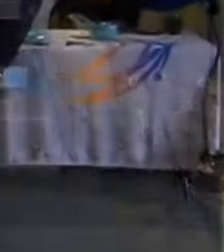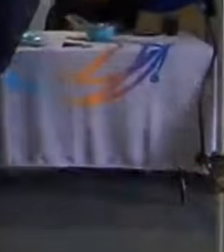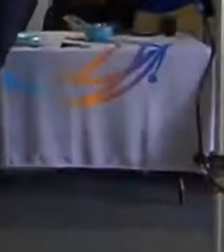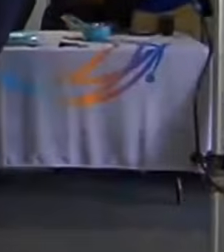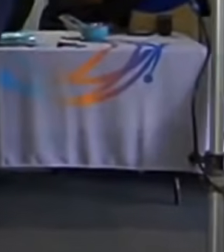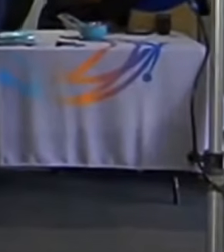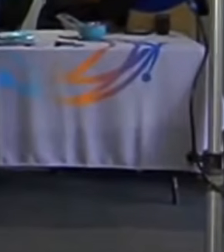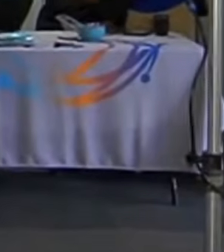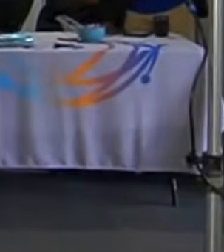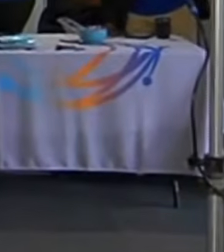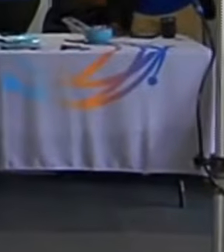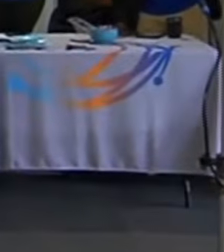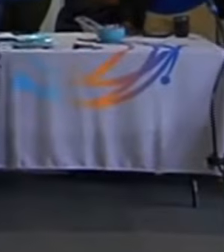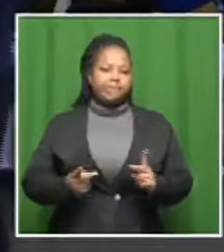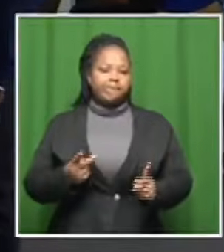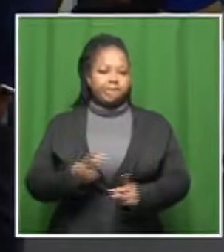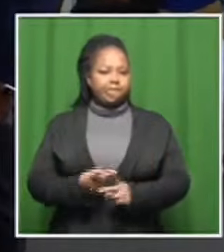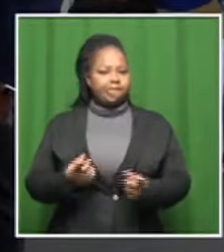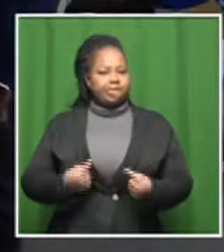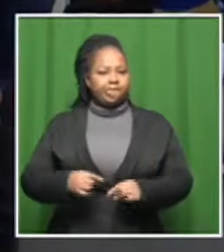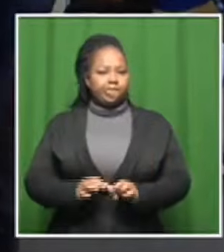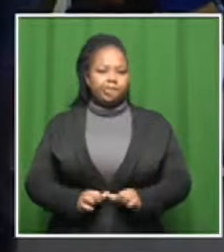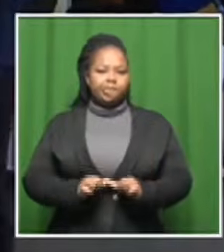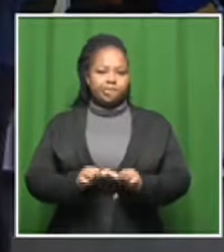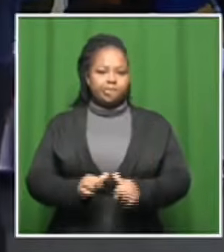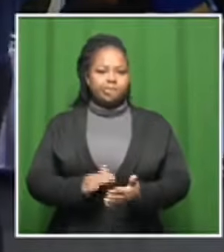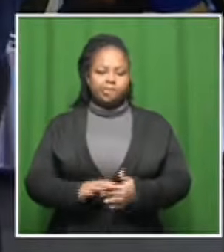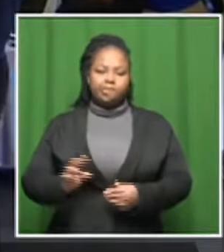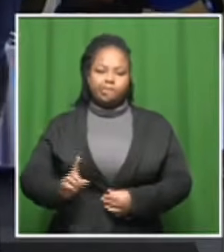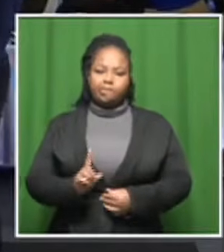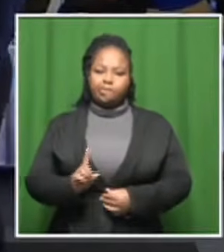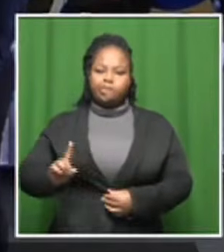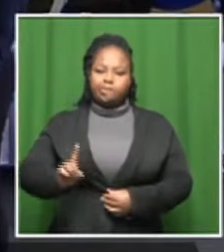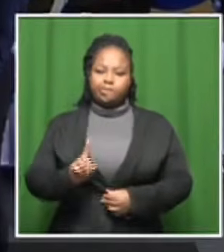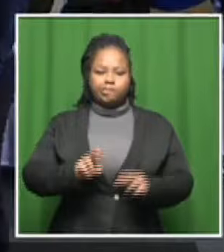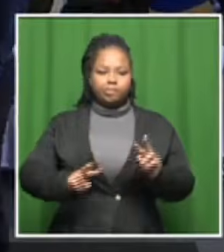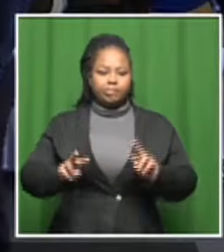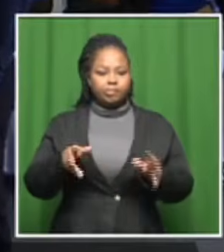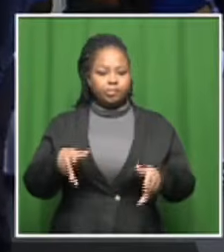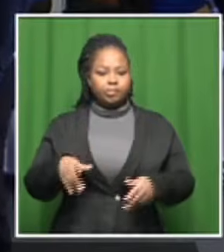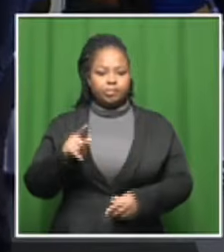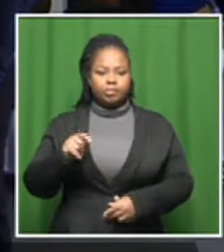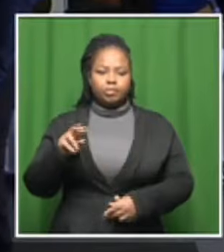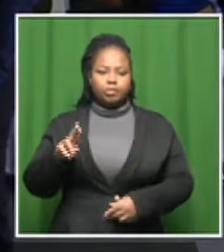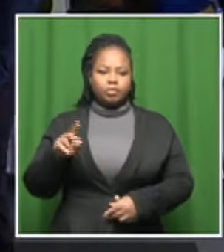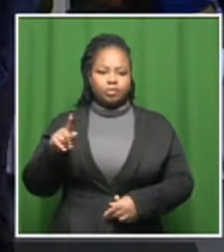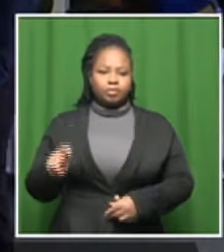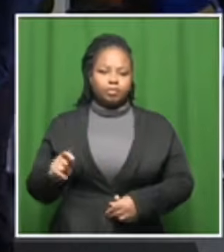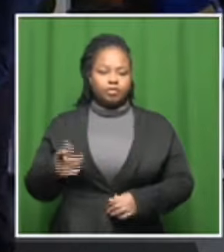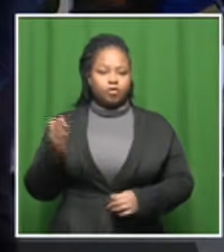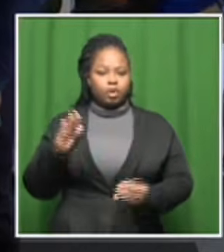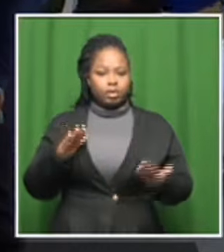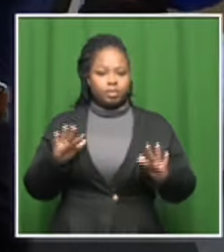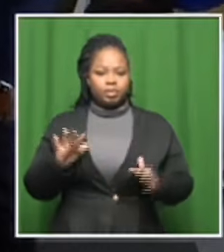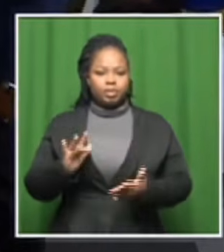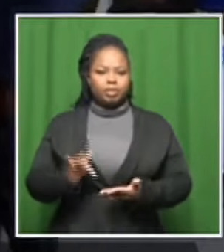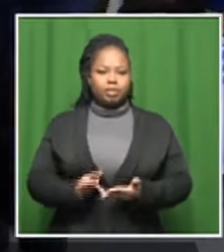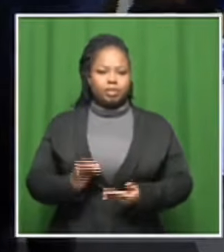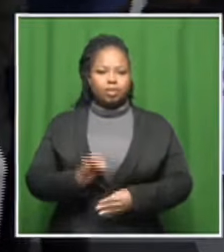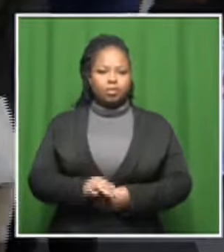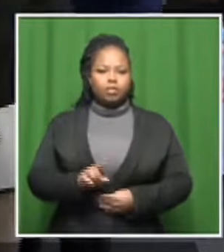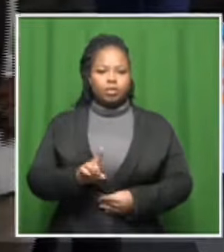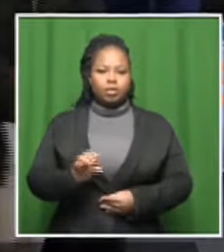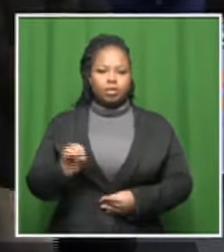Welcome back once again. We are continuing on our walkabout here at the Tshwane University of Technology at the Exhibition Center, where there are over 100 exhibitors really